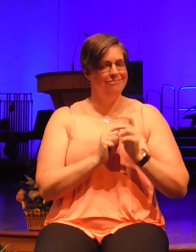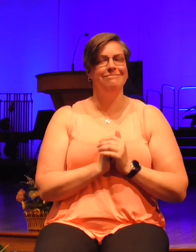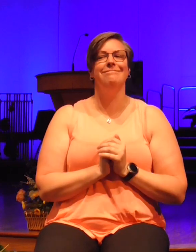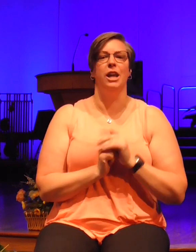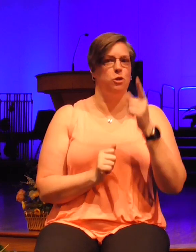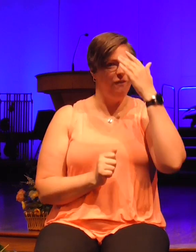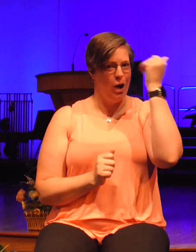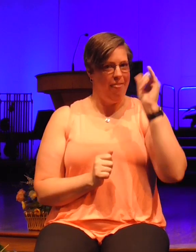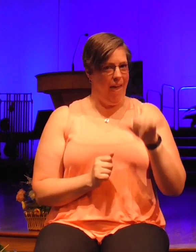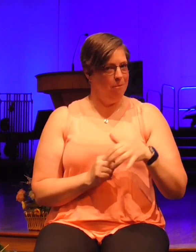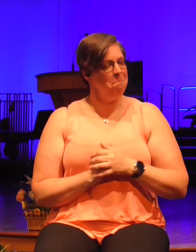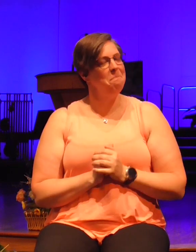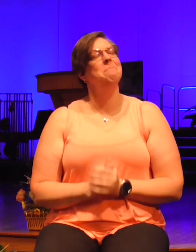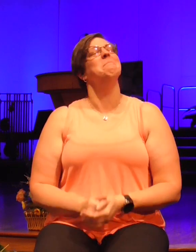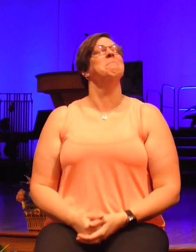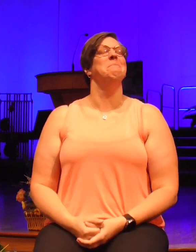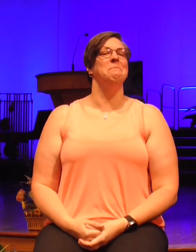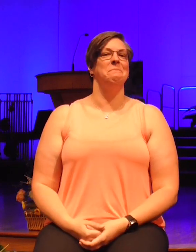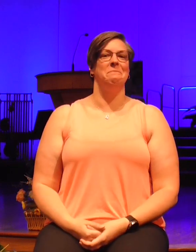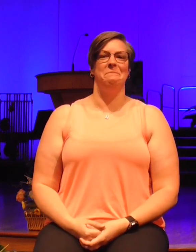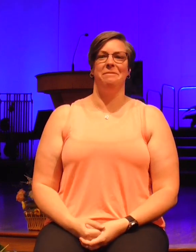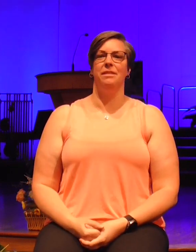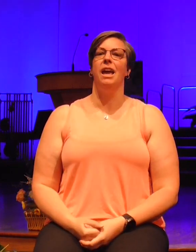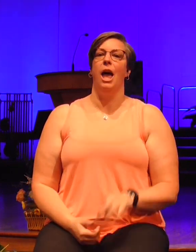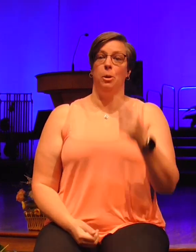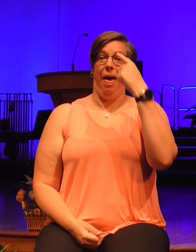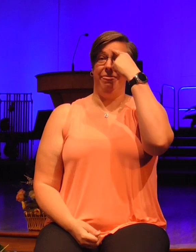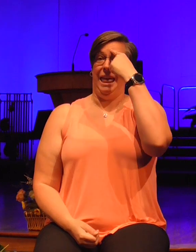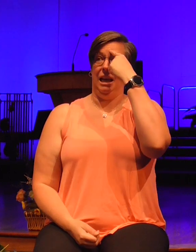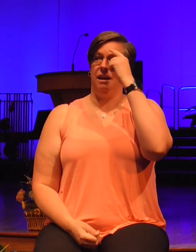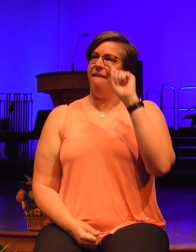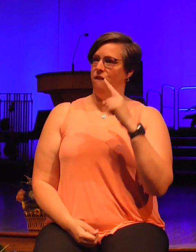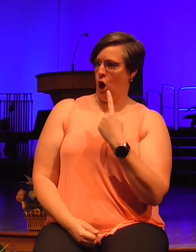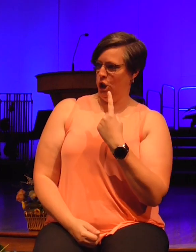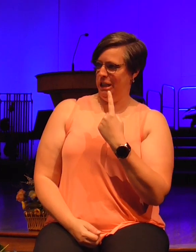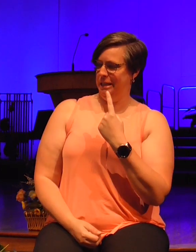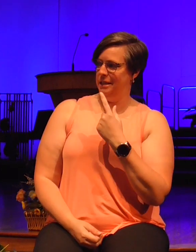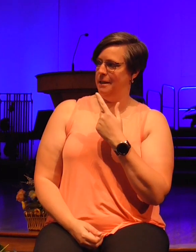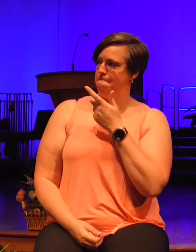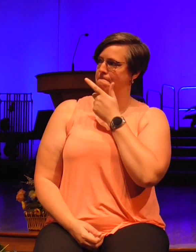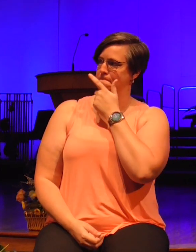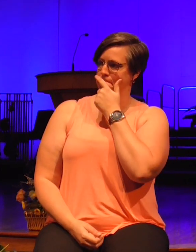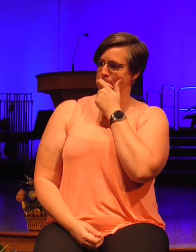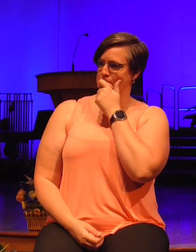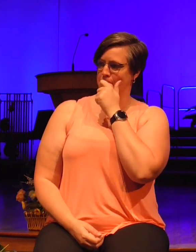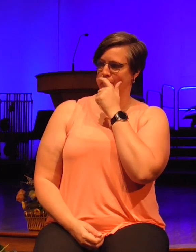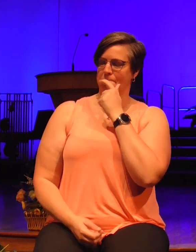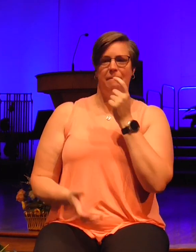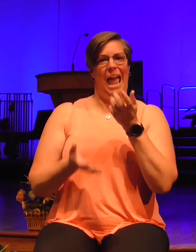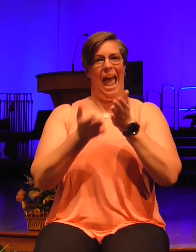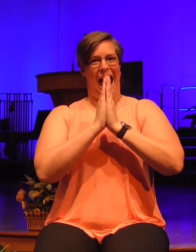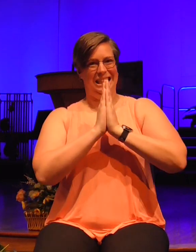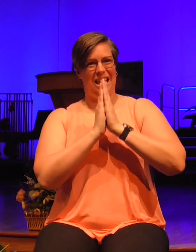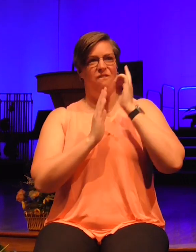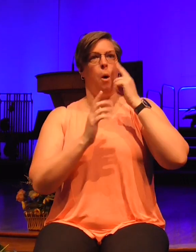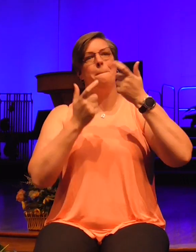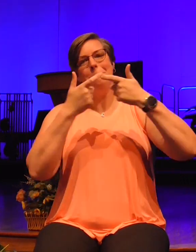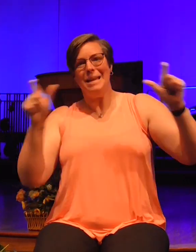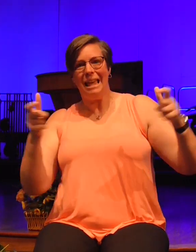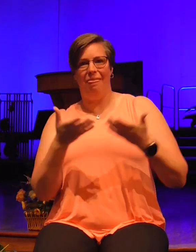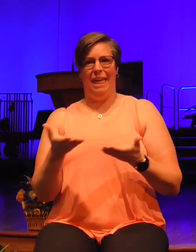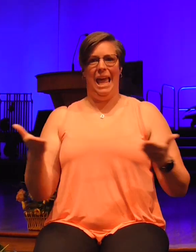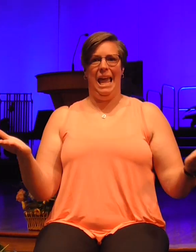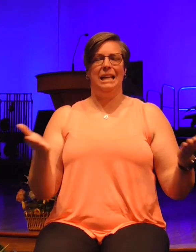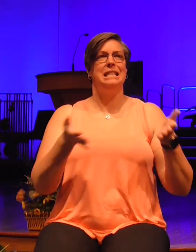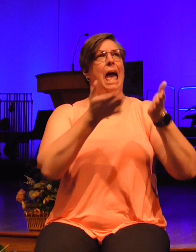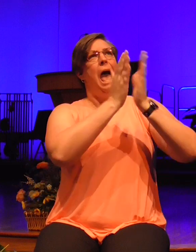Don't forget it. And you might think at first that this is about asking for big things in life and